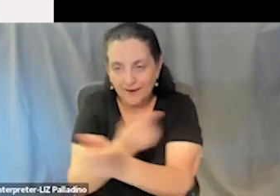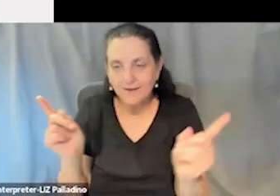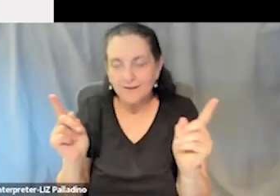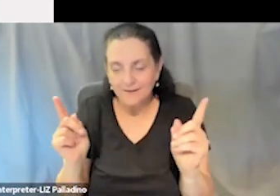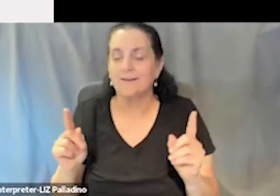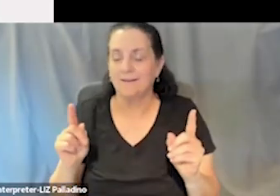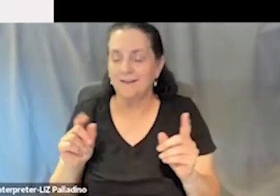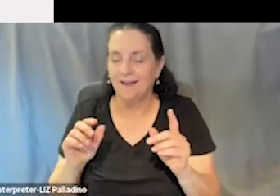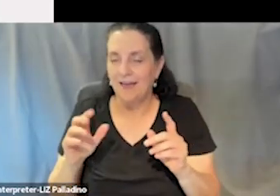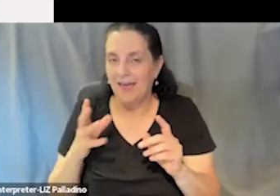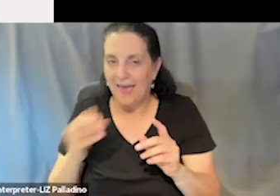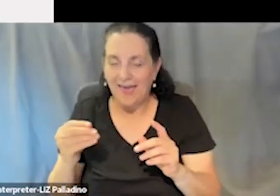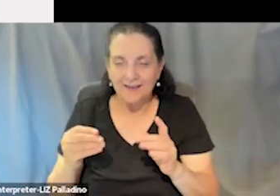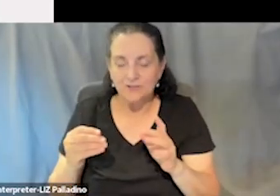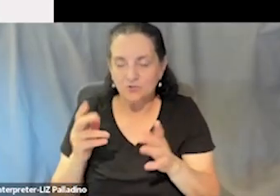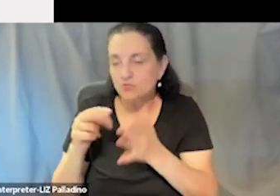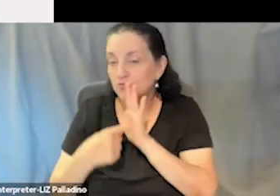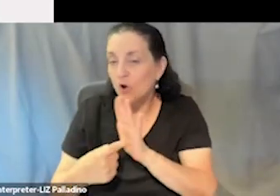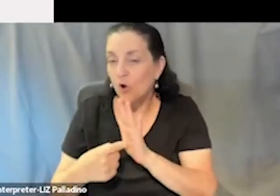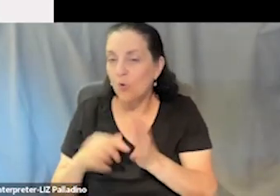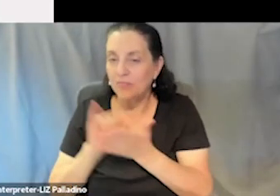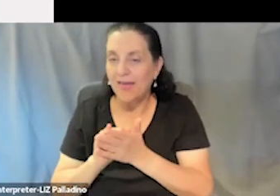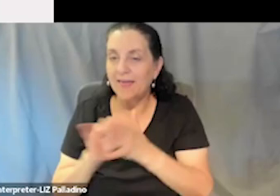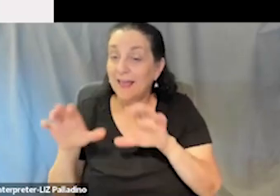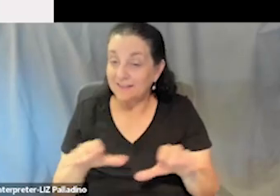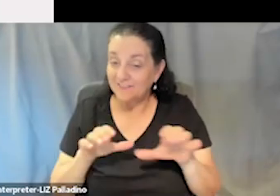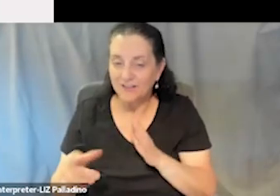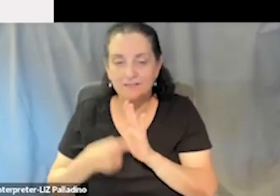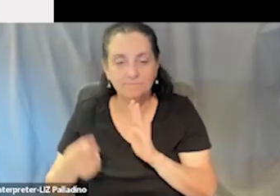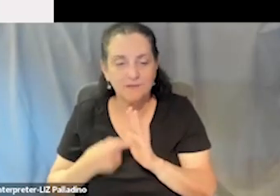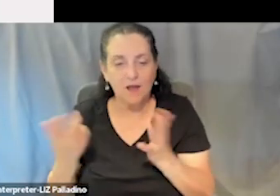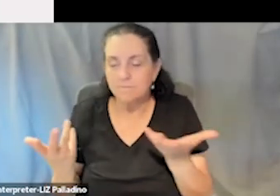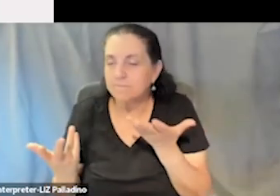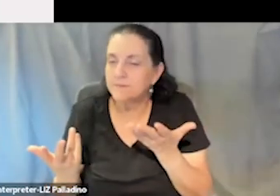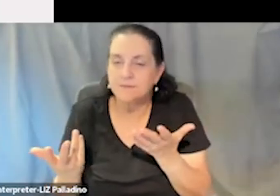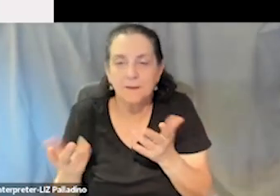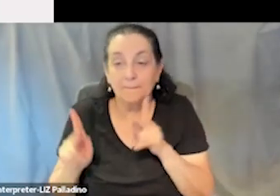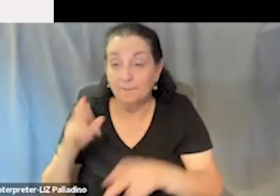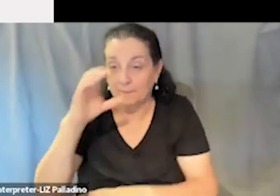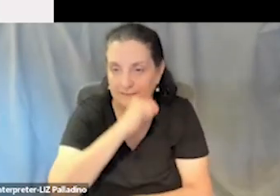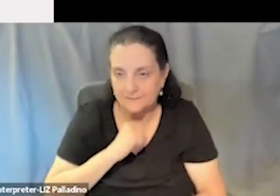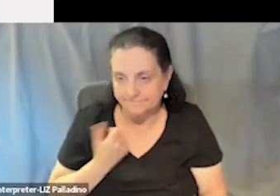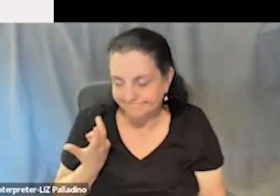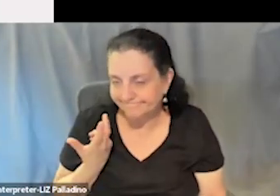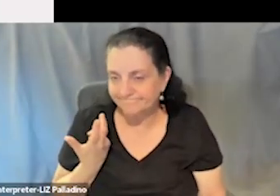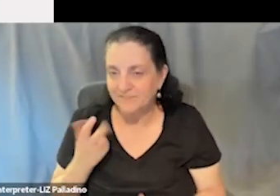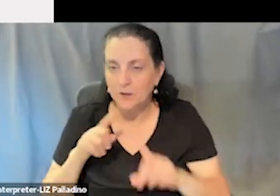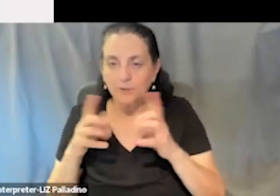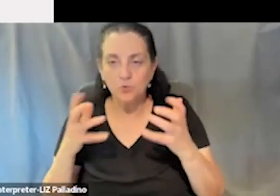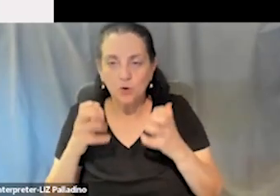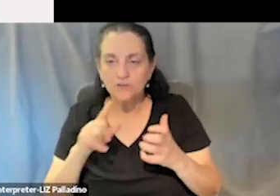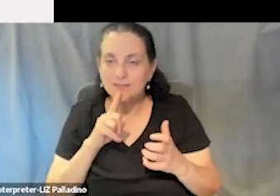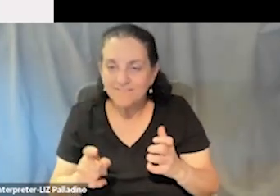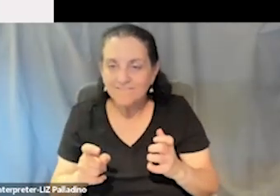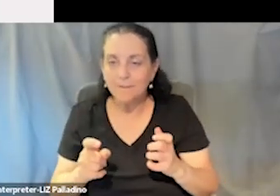big summary of activity that I think sometimes washes over donors' heads, and give them a really